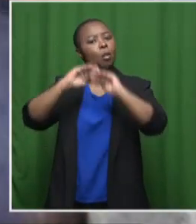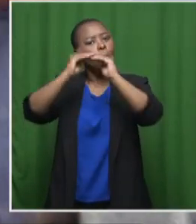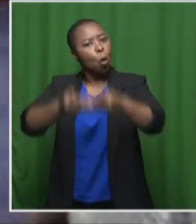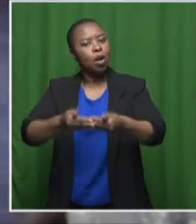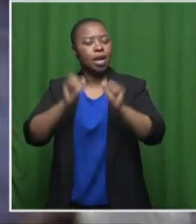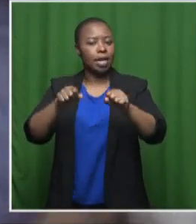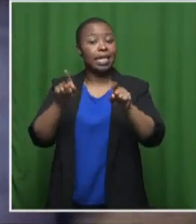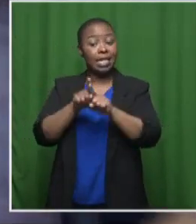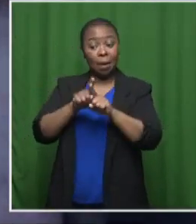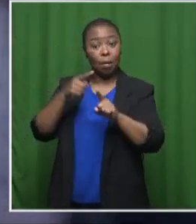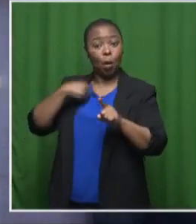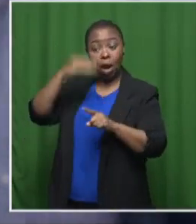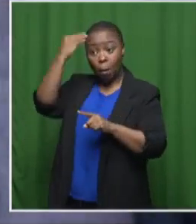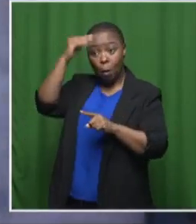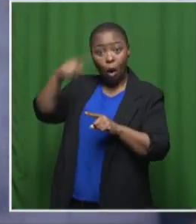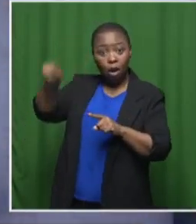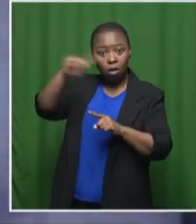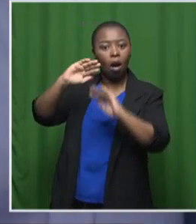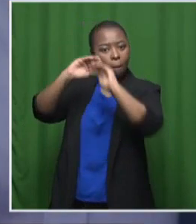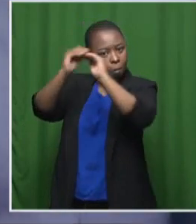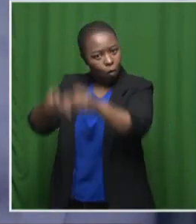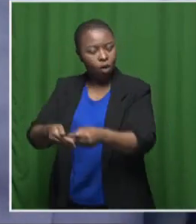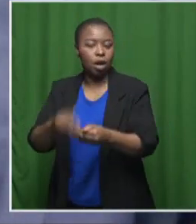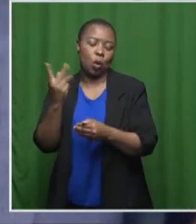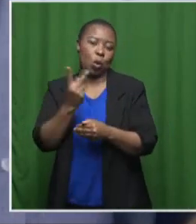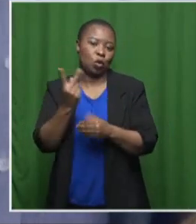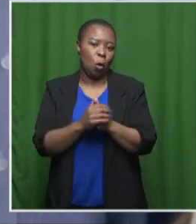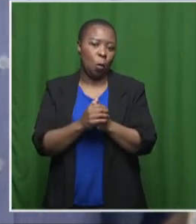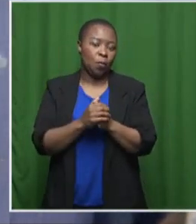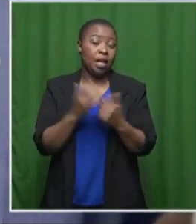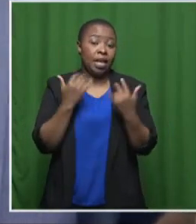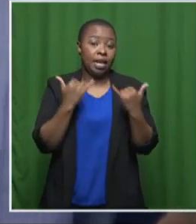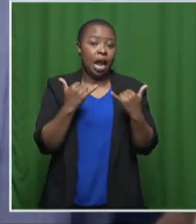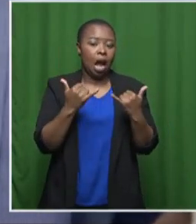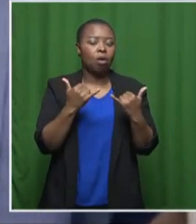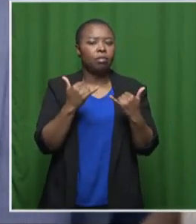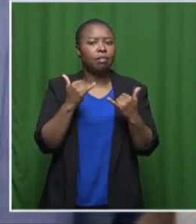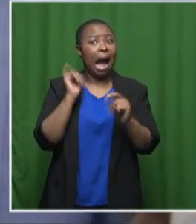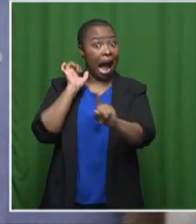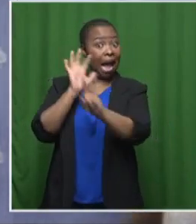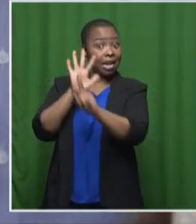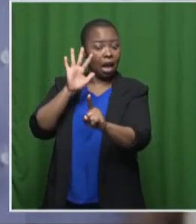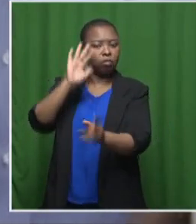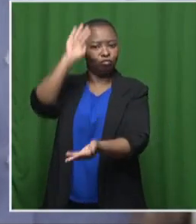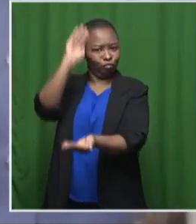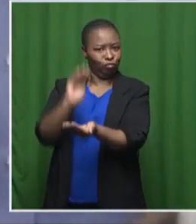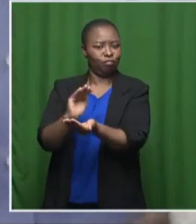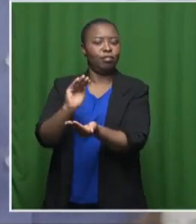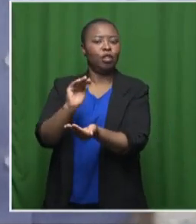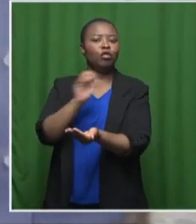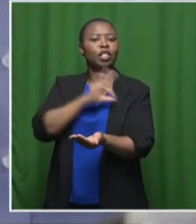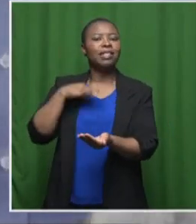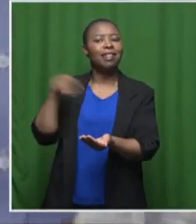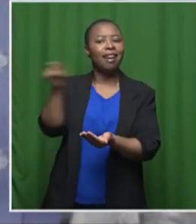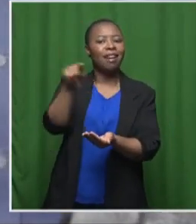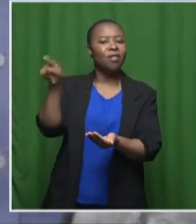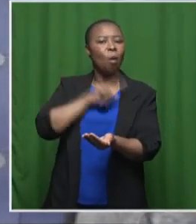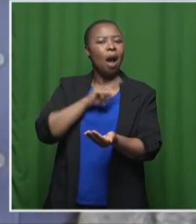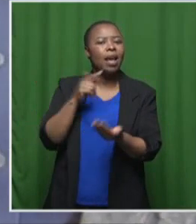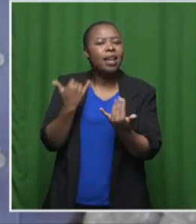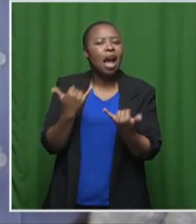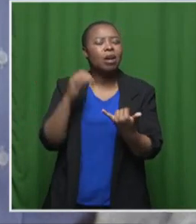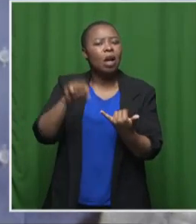also protect the officers from spurious complaints, as the Mayor said, and hopefully reduce the number of attacks on our staff, because we have in South Africa